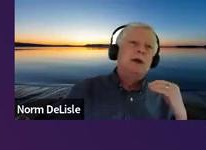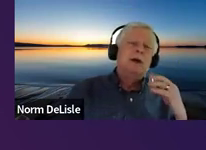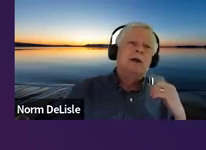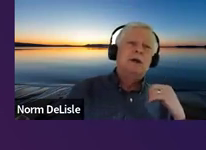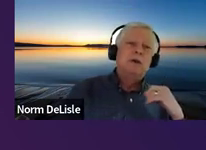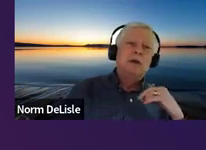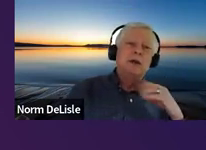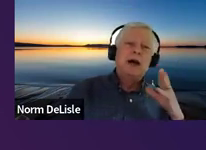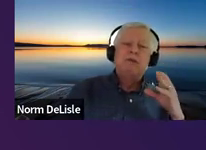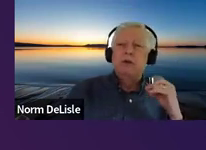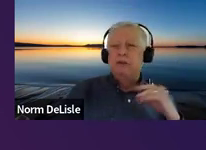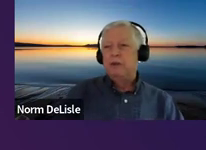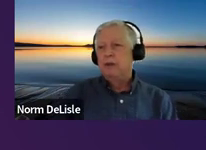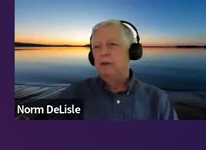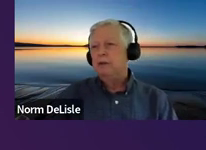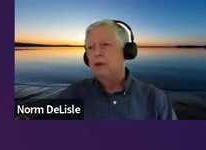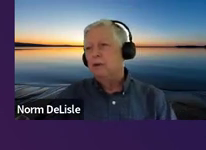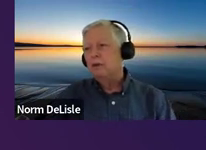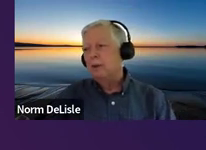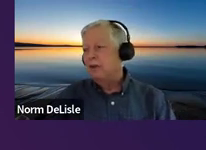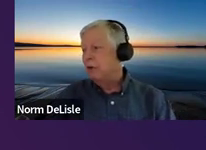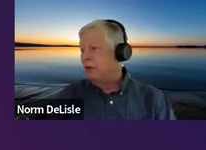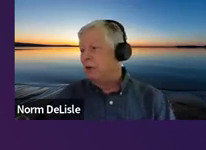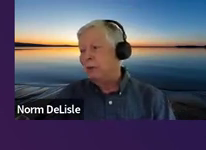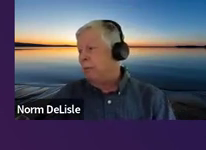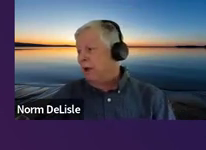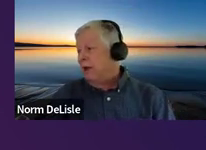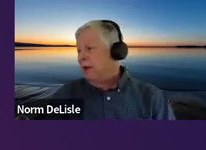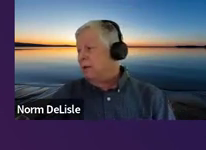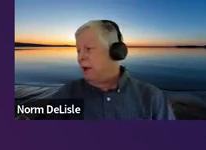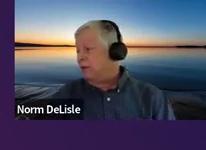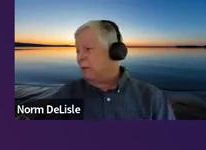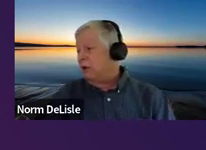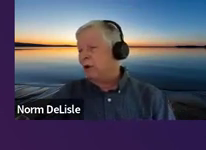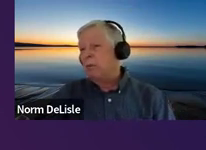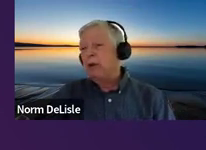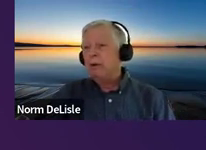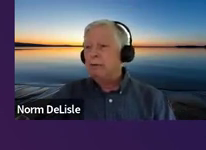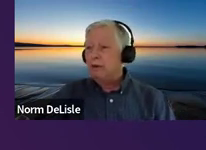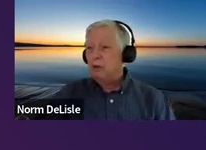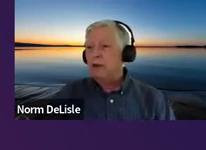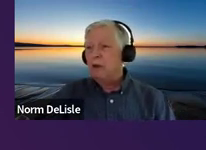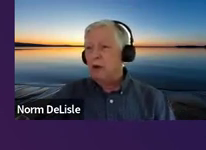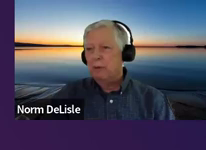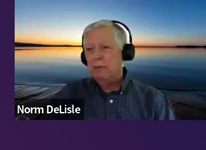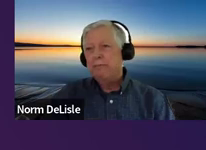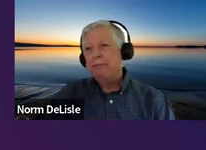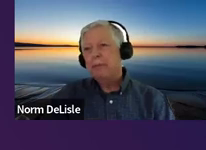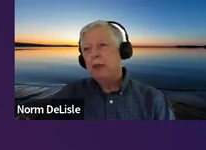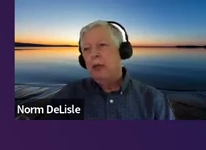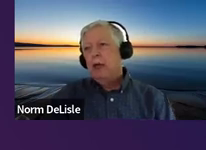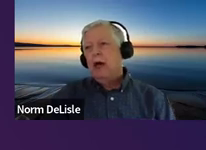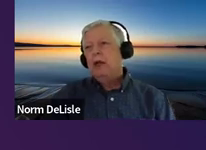them during a conference, you can use them on your, you can paste them to your computer, do anything you want with